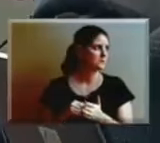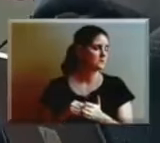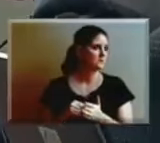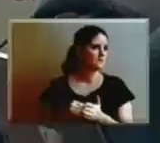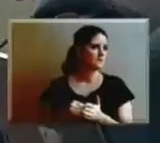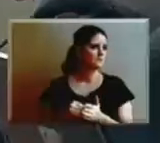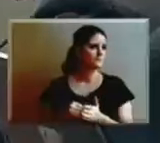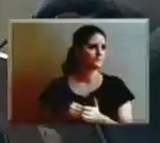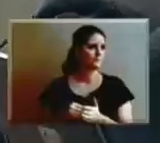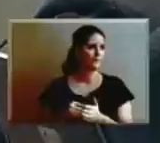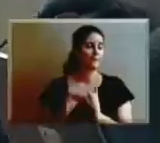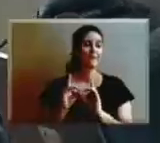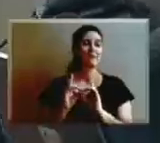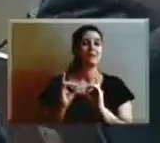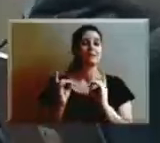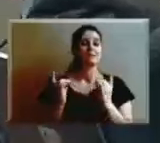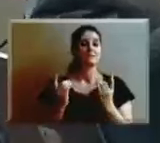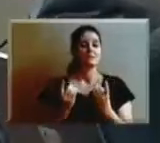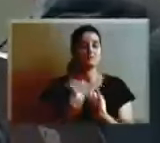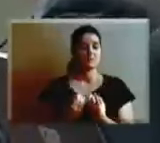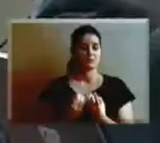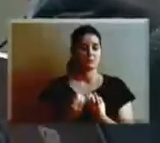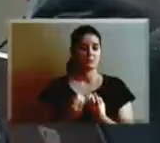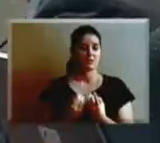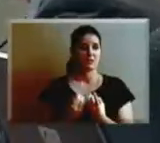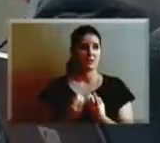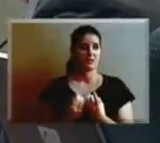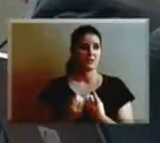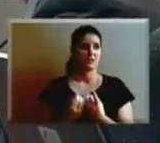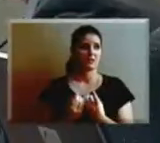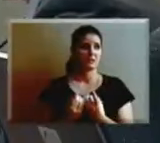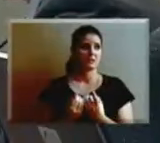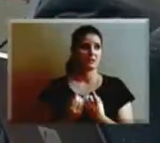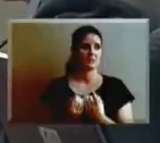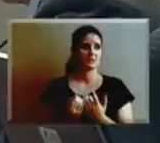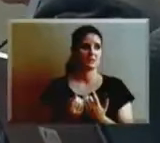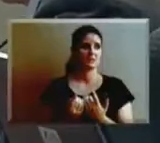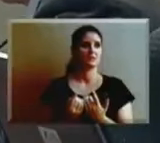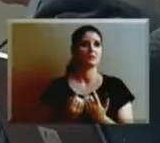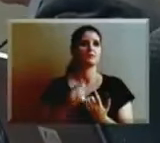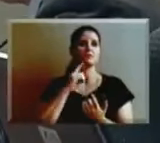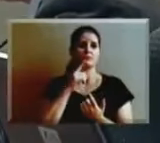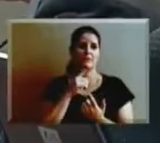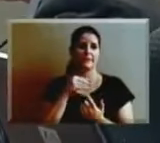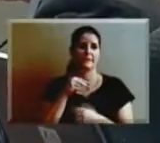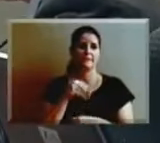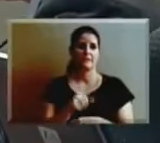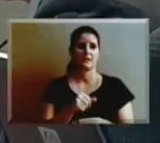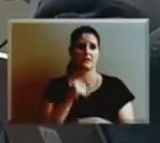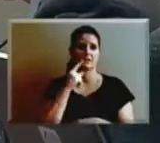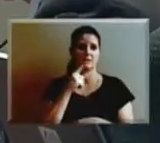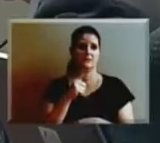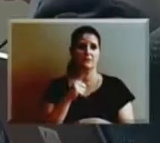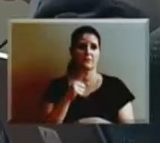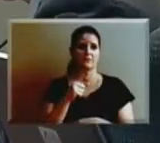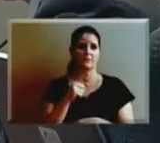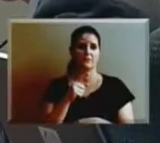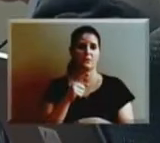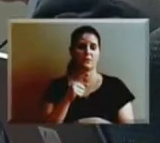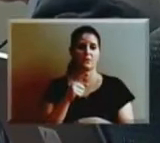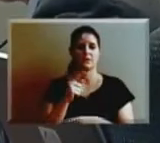district will, the upkeep of facilities is really the part that the district will help us out